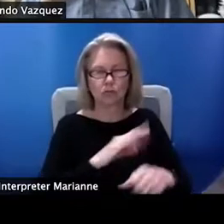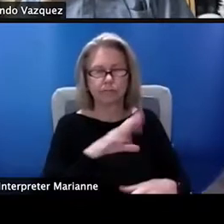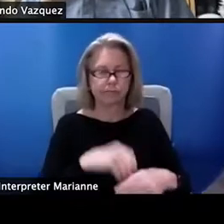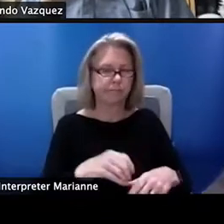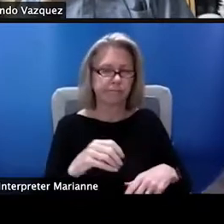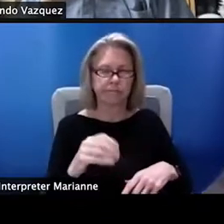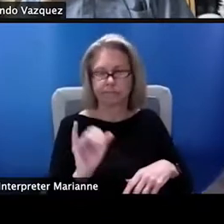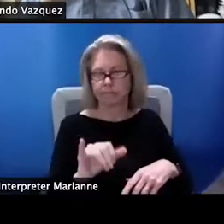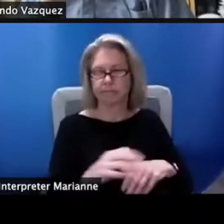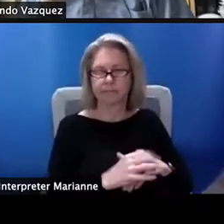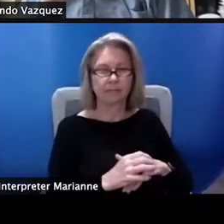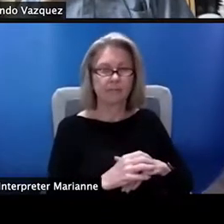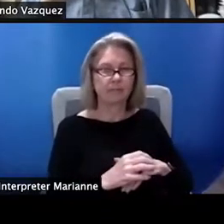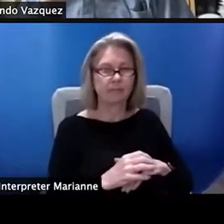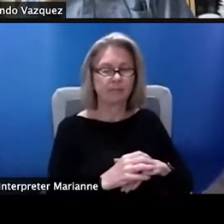well.